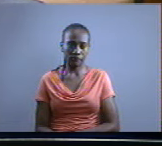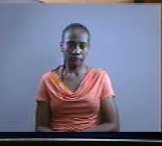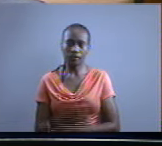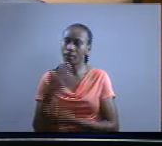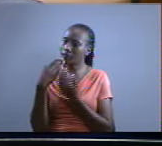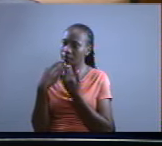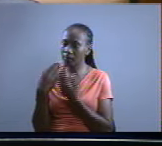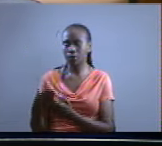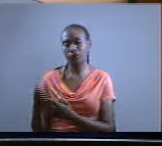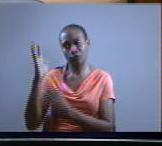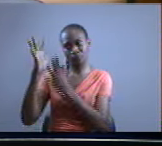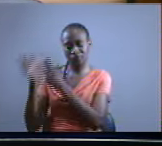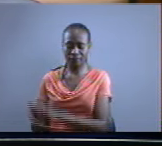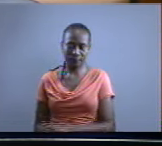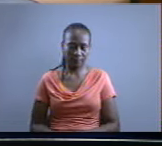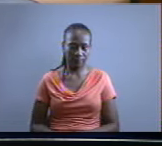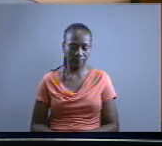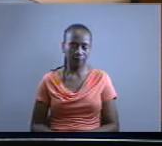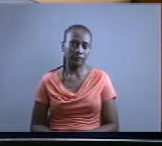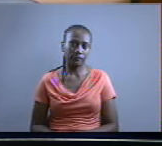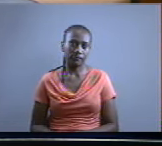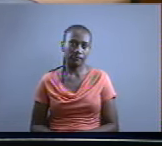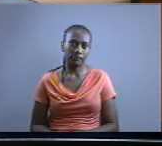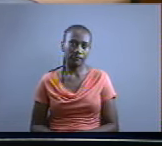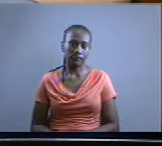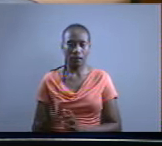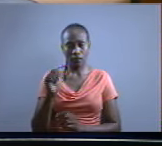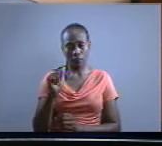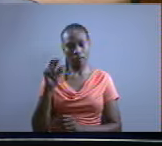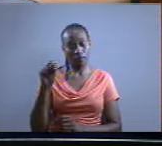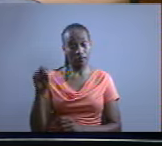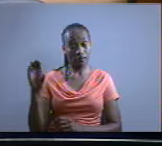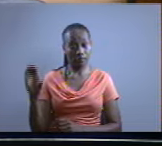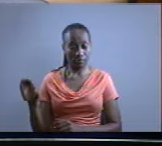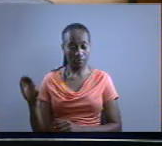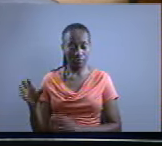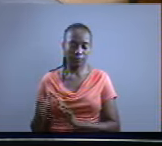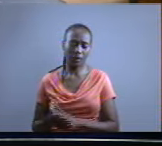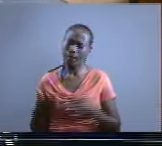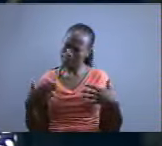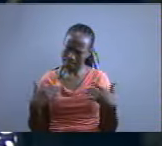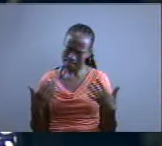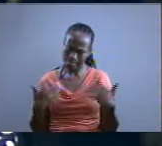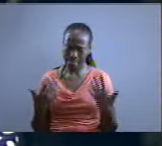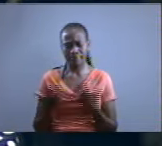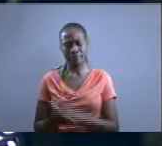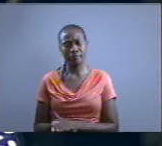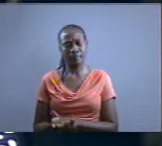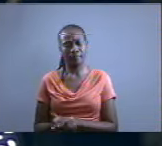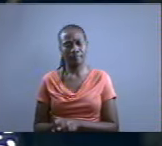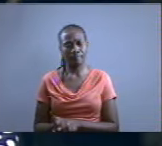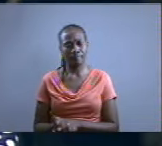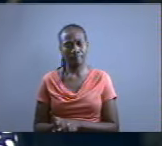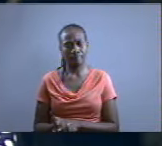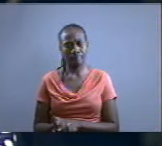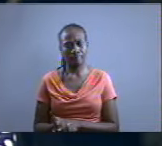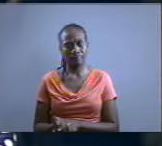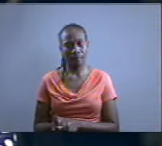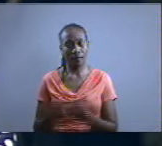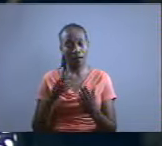Thank you, Honourable Speaker. The African National Congress is pleased by the recent outcomes of the